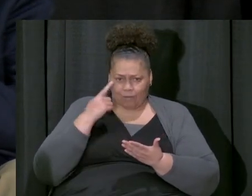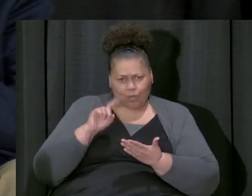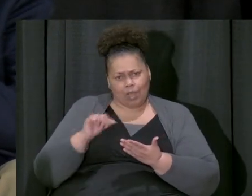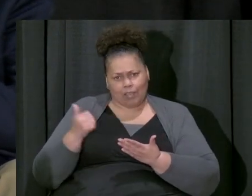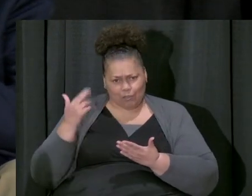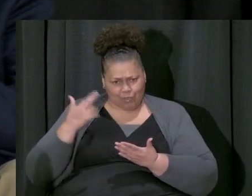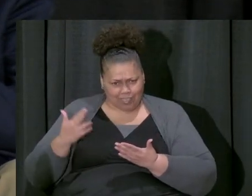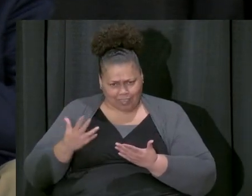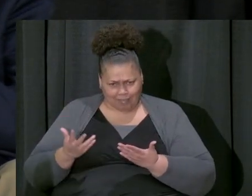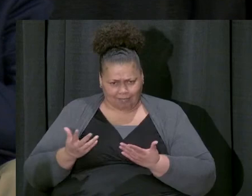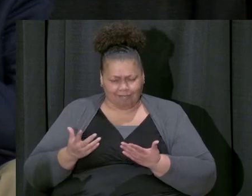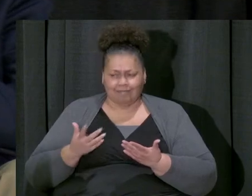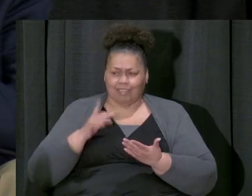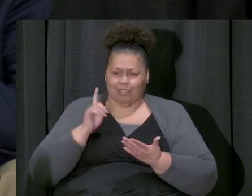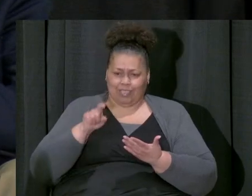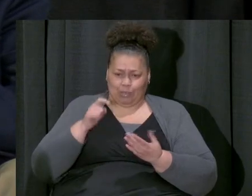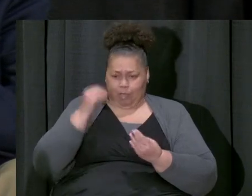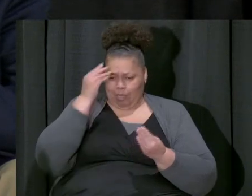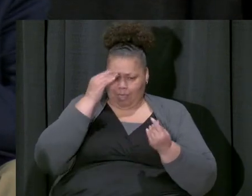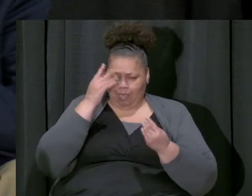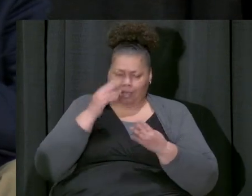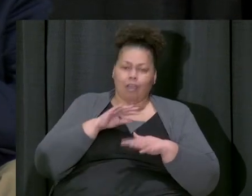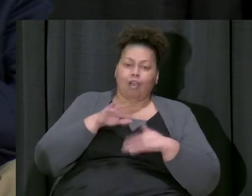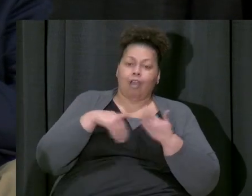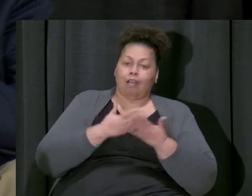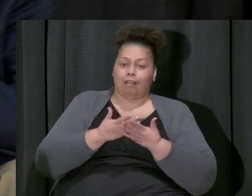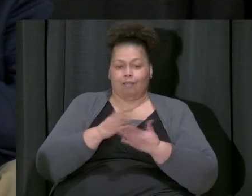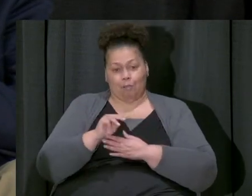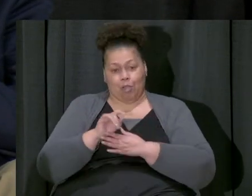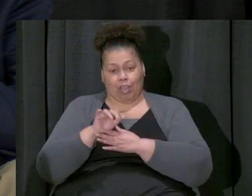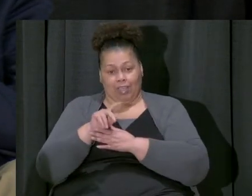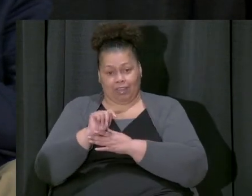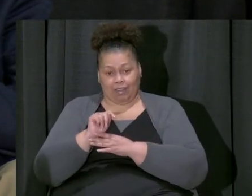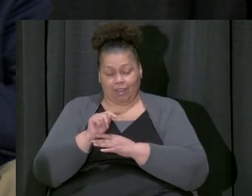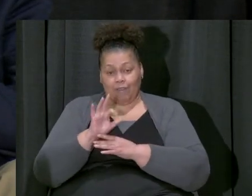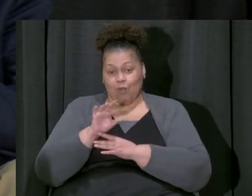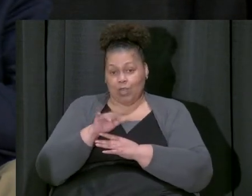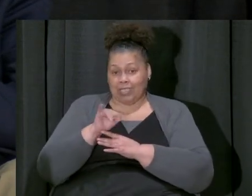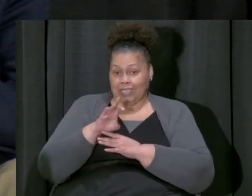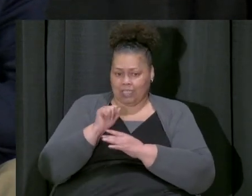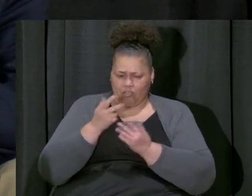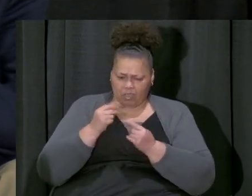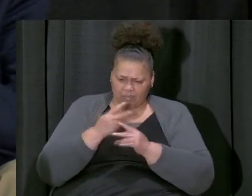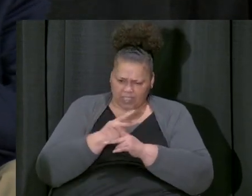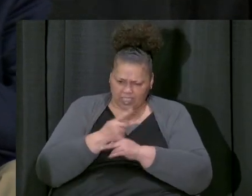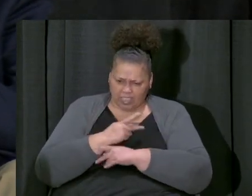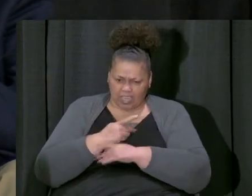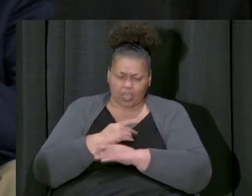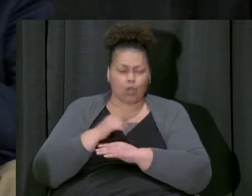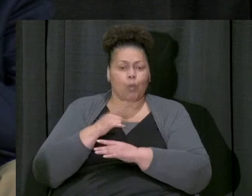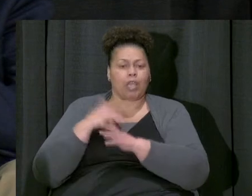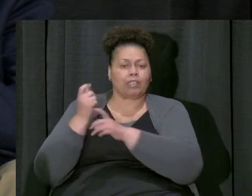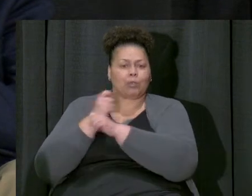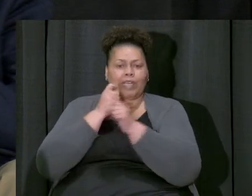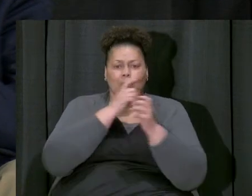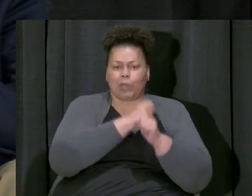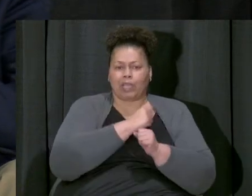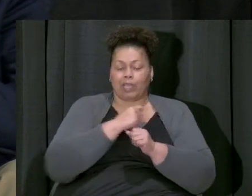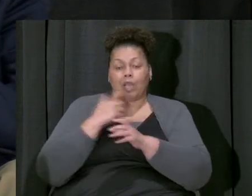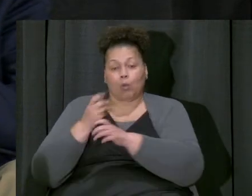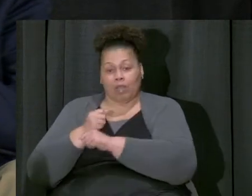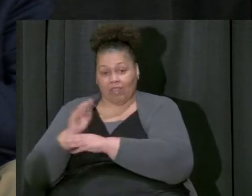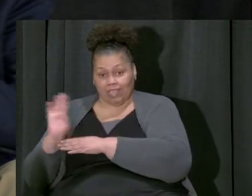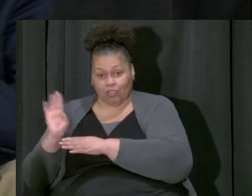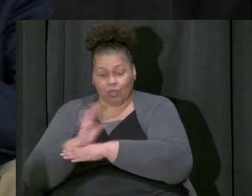think, to just keep in mind all of the market forces, try and figure out how to do something that's a win-win. You know, it's a win for an industry, it's a win